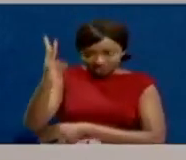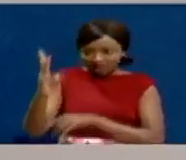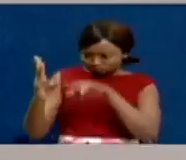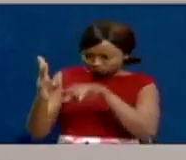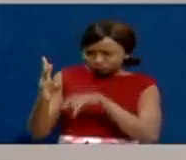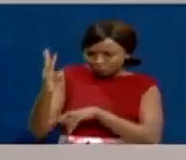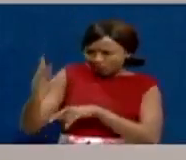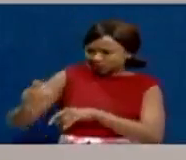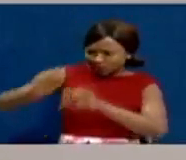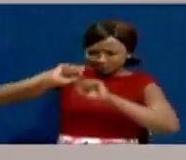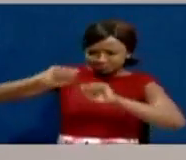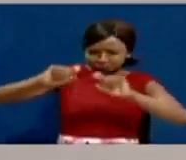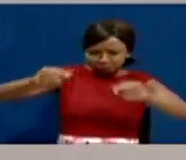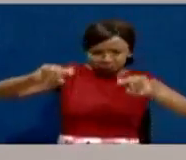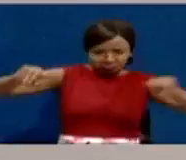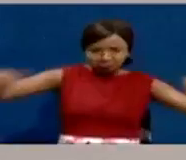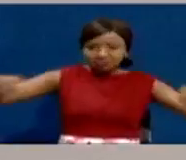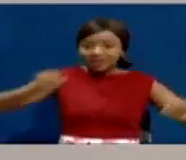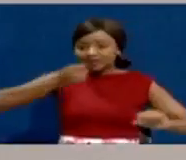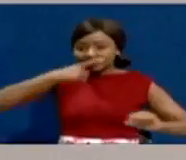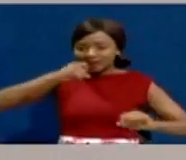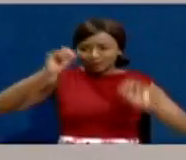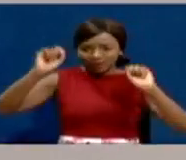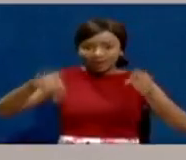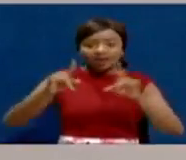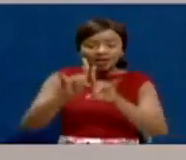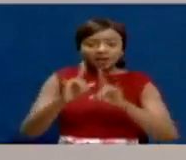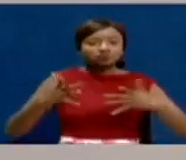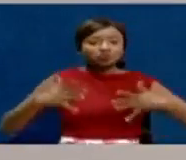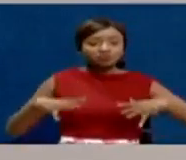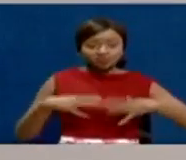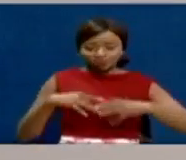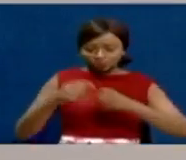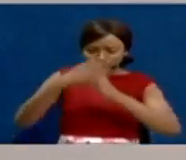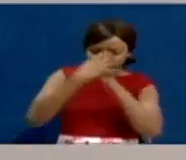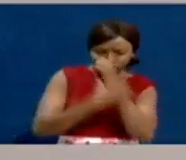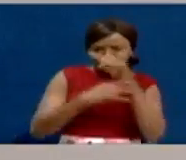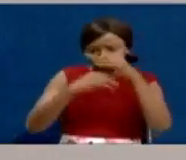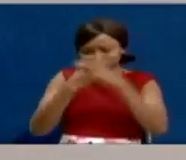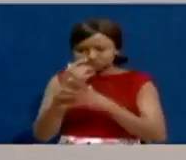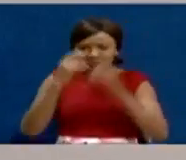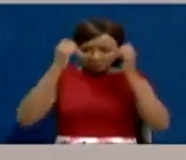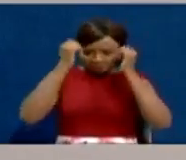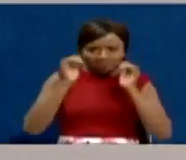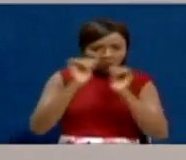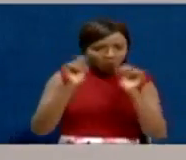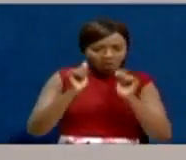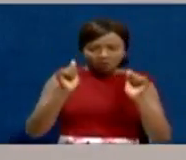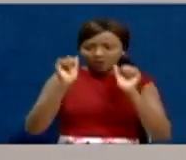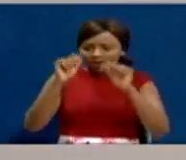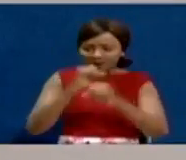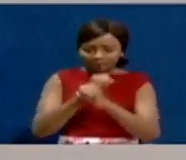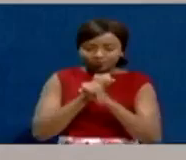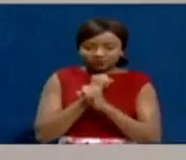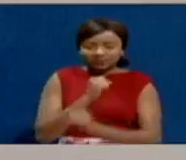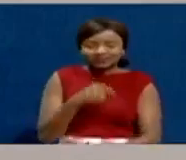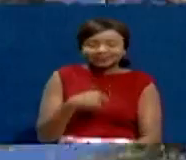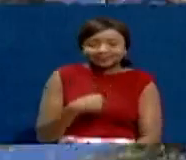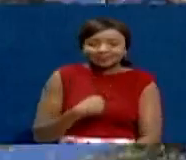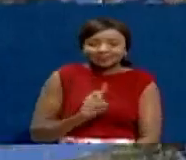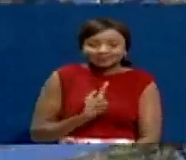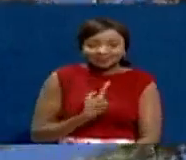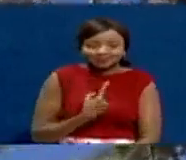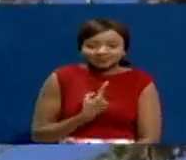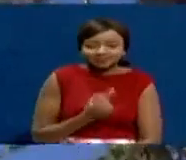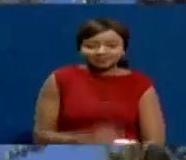the handheld sprayers along with protective gear have been done in the counties of Marsabit, Wajir and Isiolo.